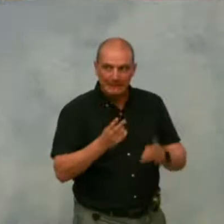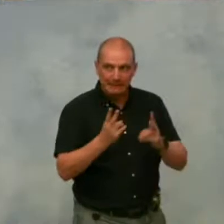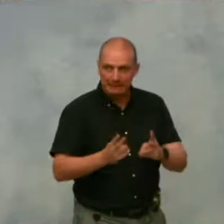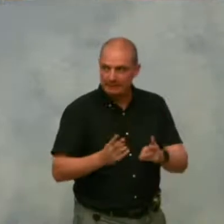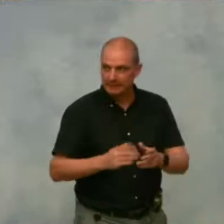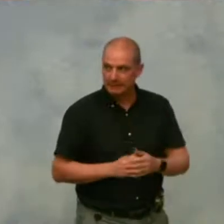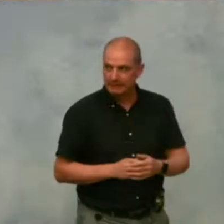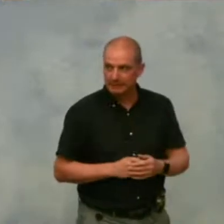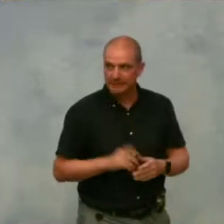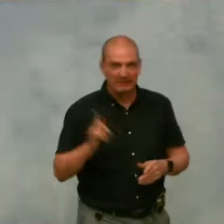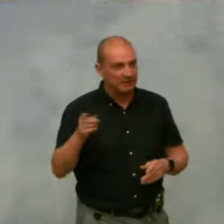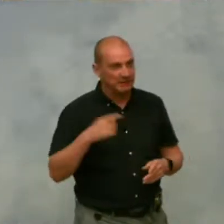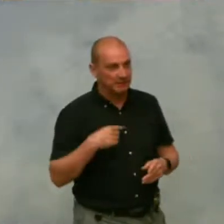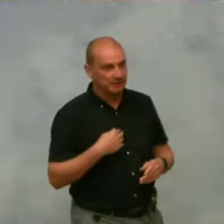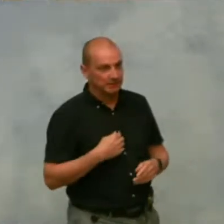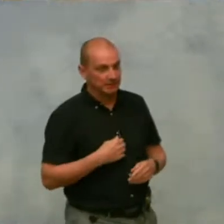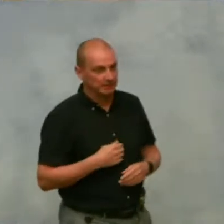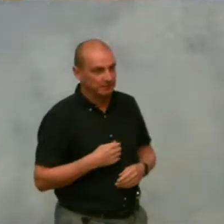seats? Sorry.